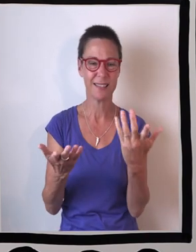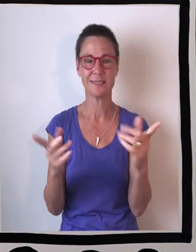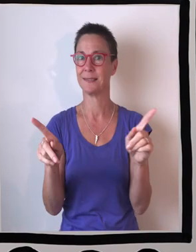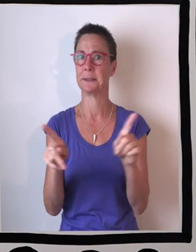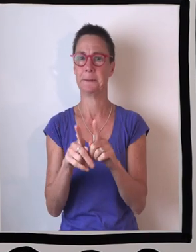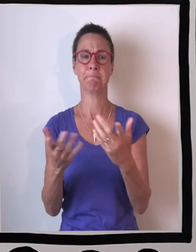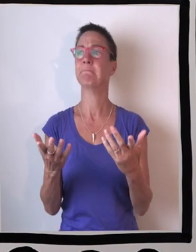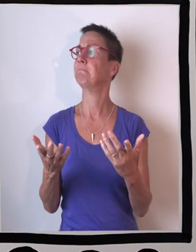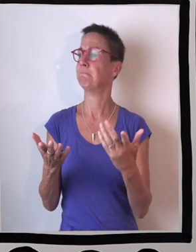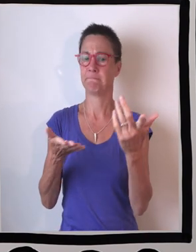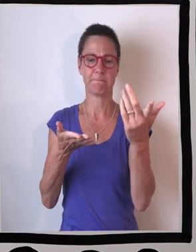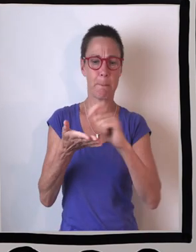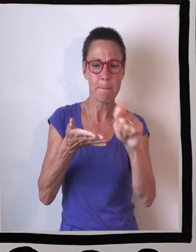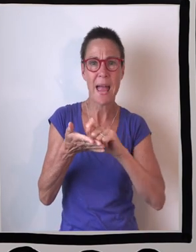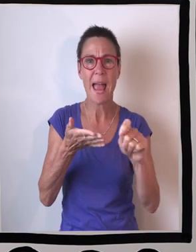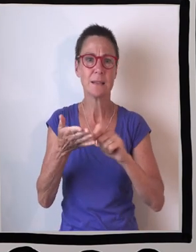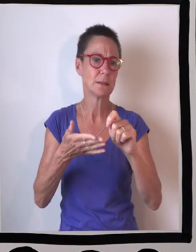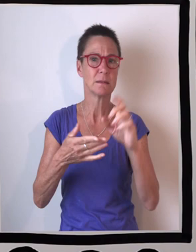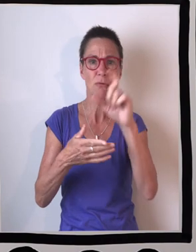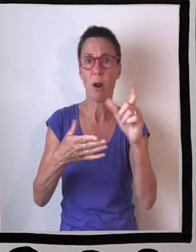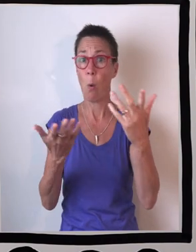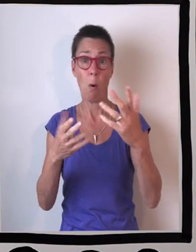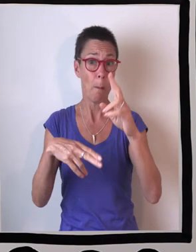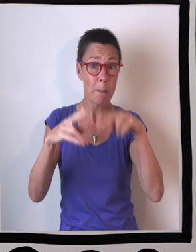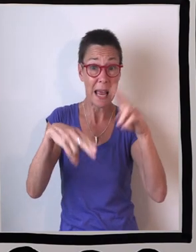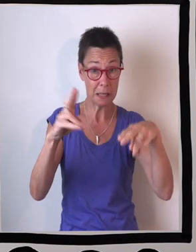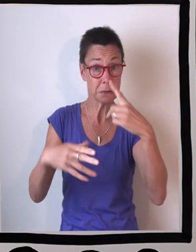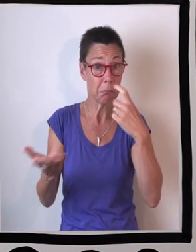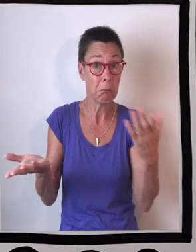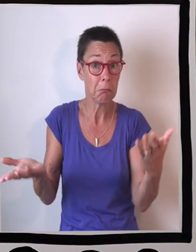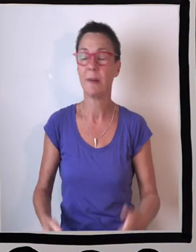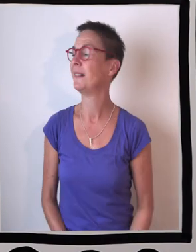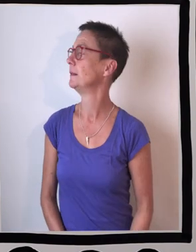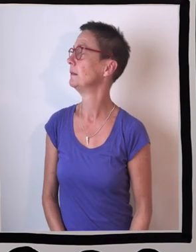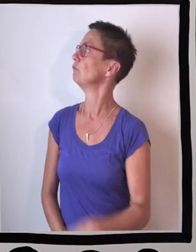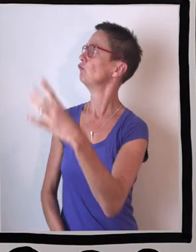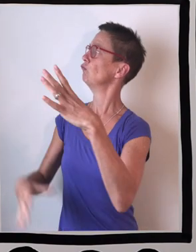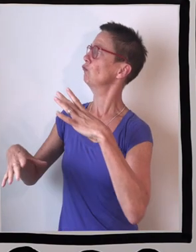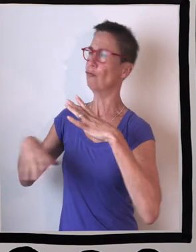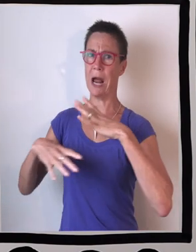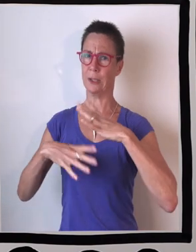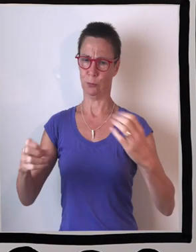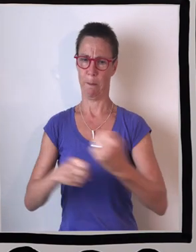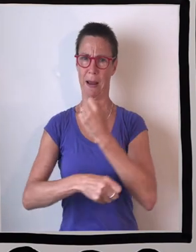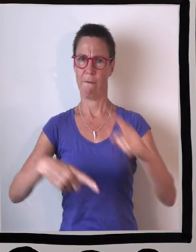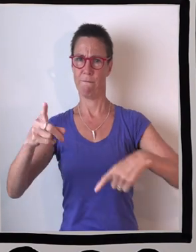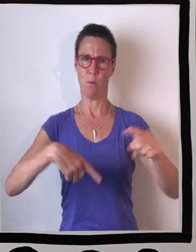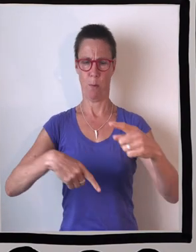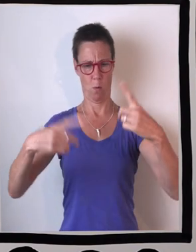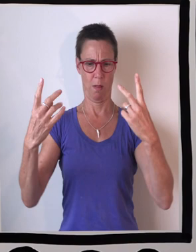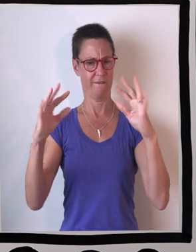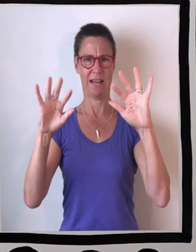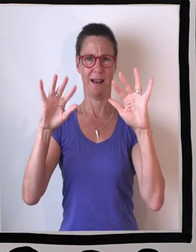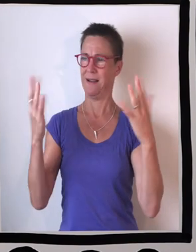equipment. Check. That's pens or crayons or even paint. We are ready to make our football